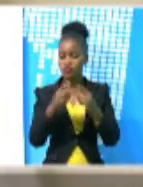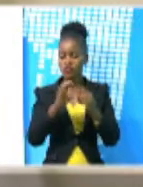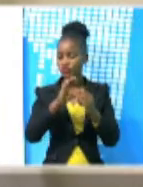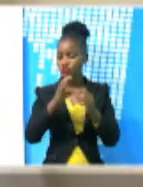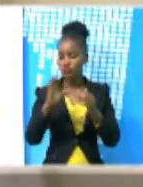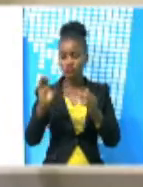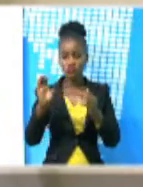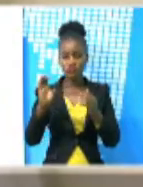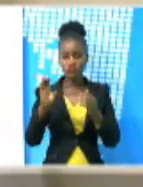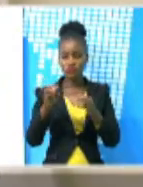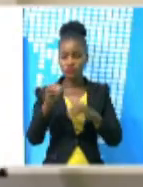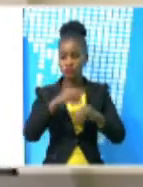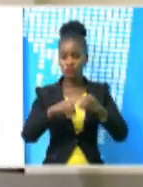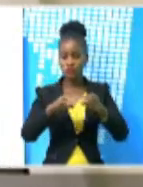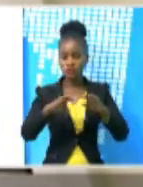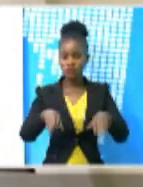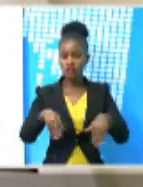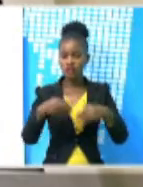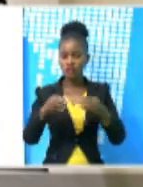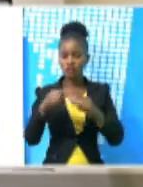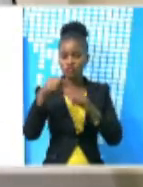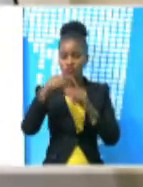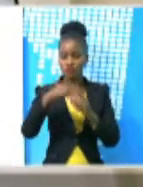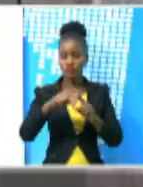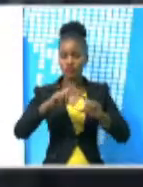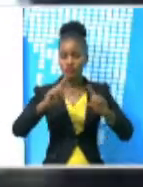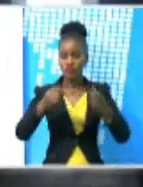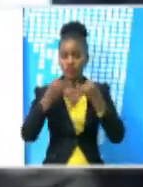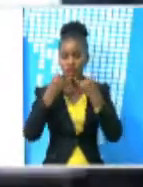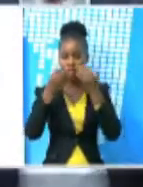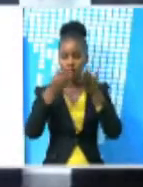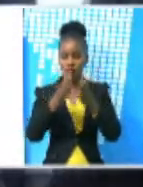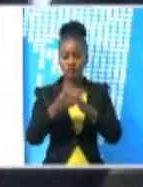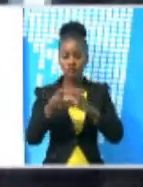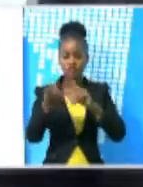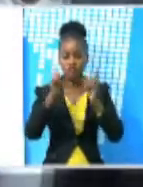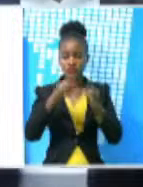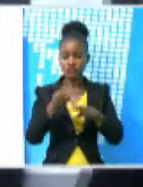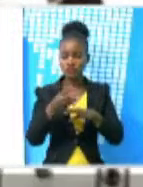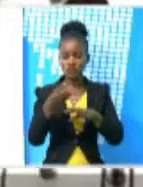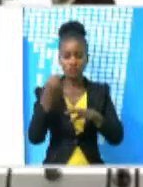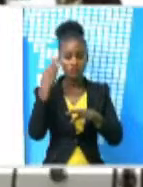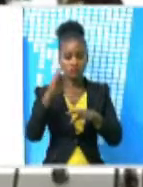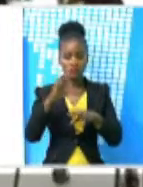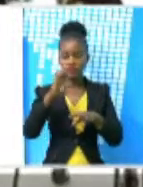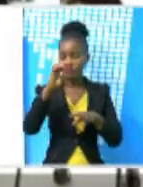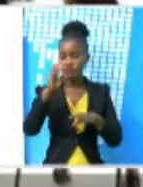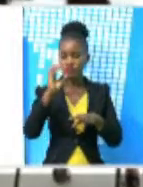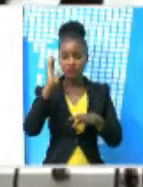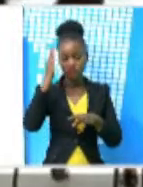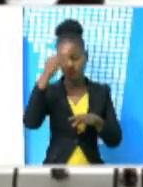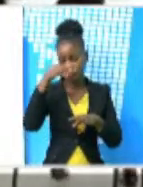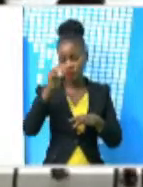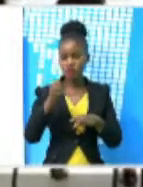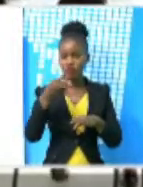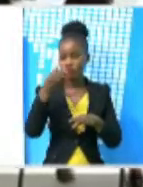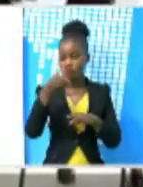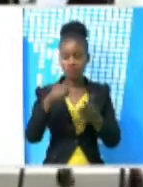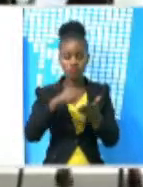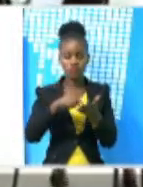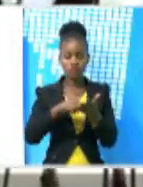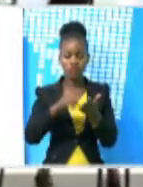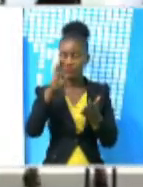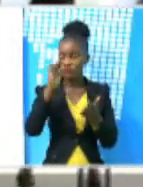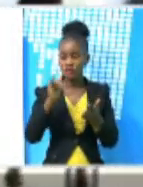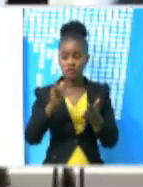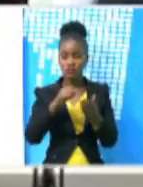cross-border investments. However, according to Right Honorable Rebecca Kadaga, Minister for EAC Affairs, the criteria set by the